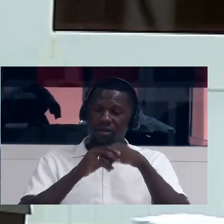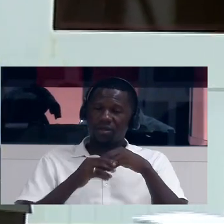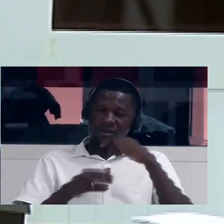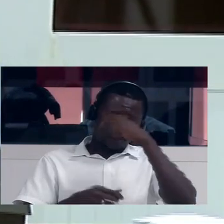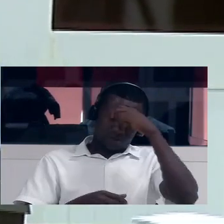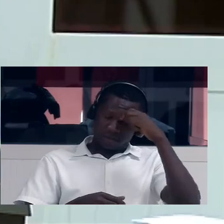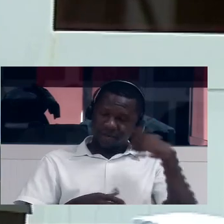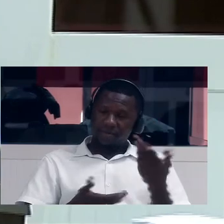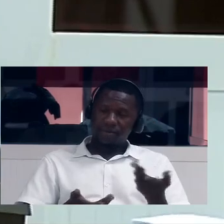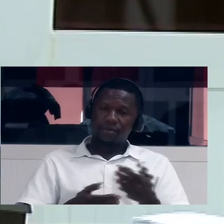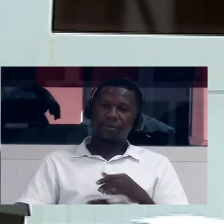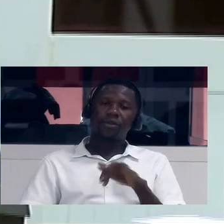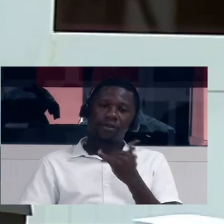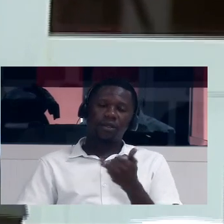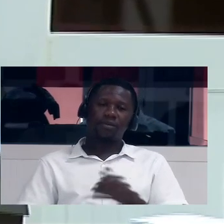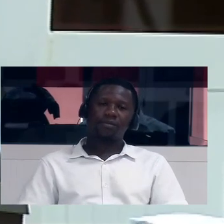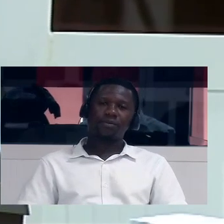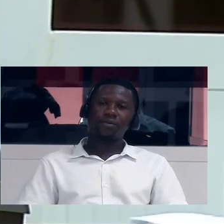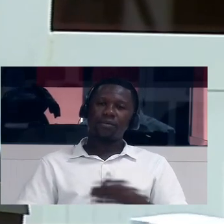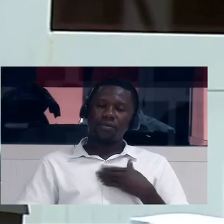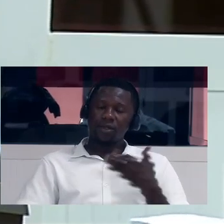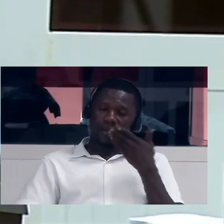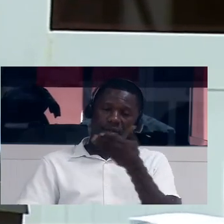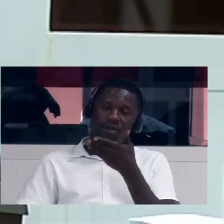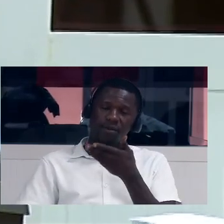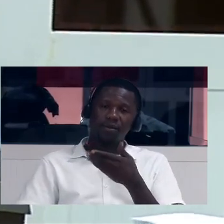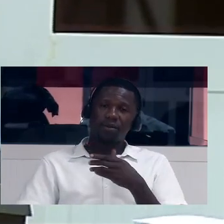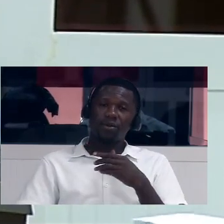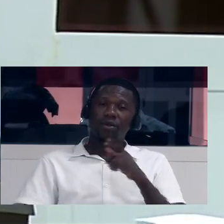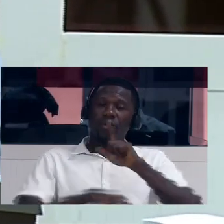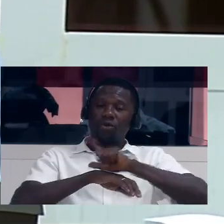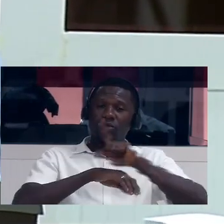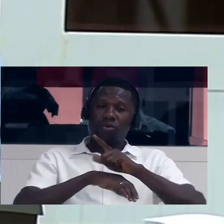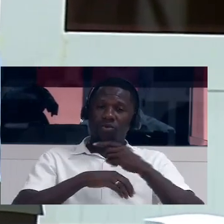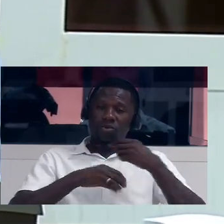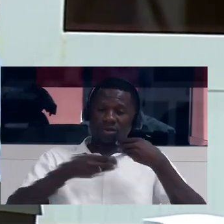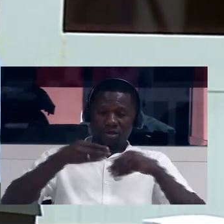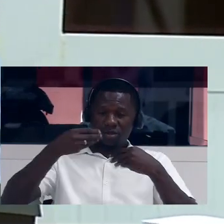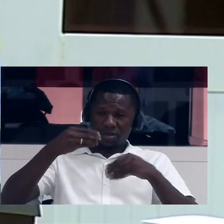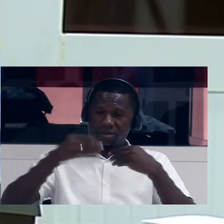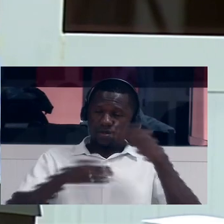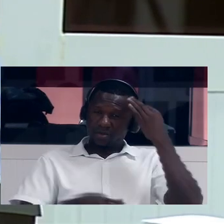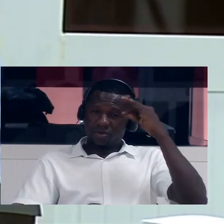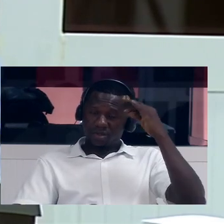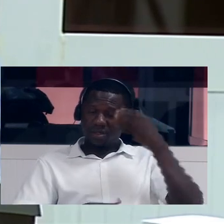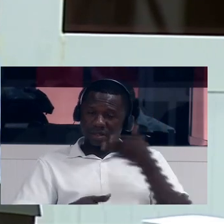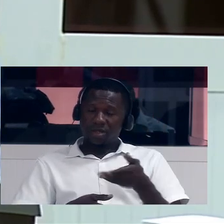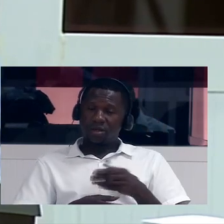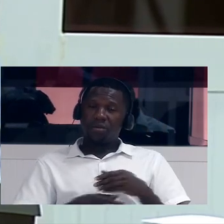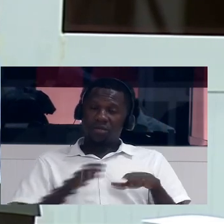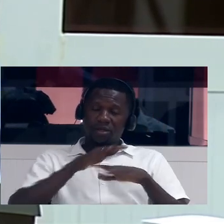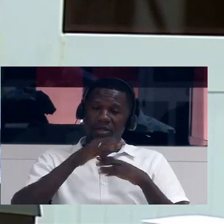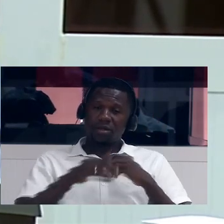service? Yes, I attended local courses here, basically at the police